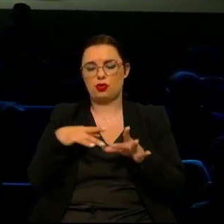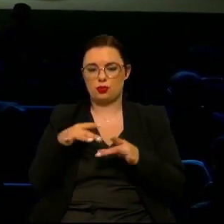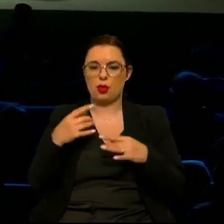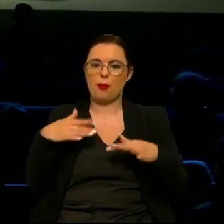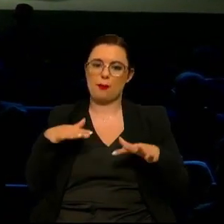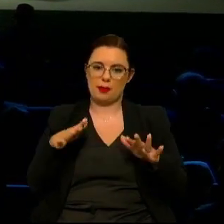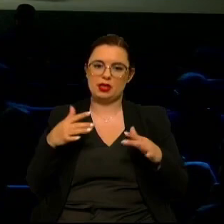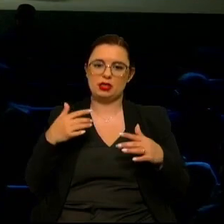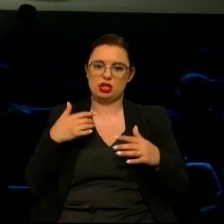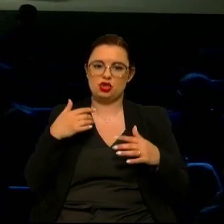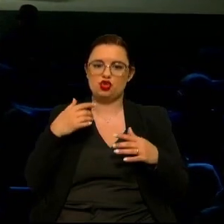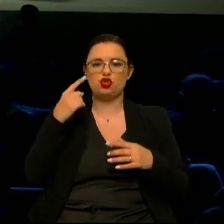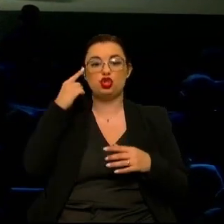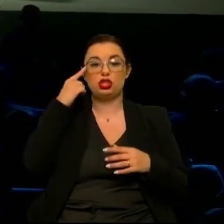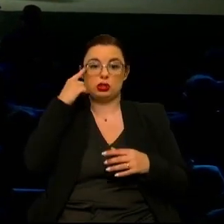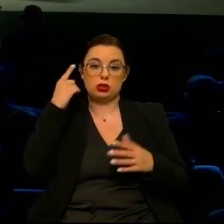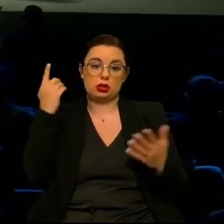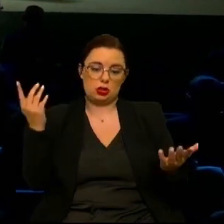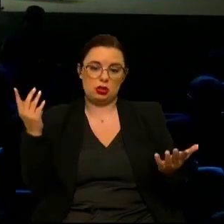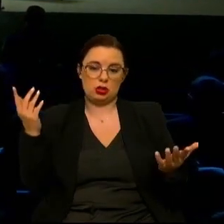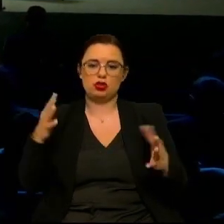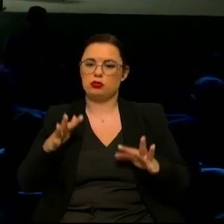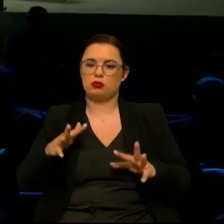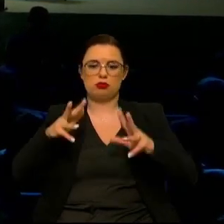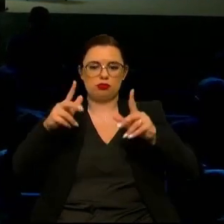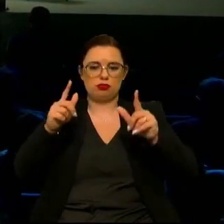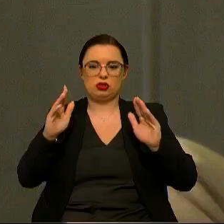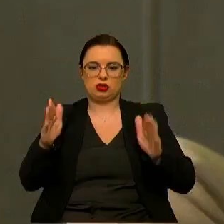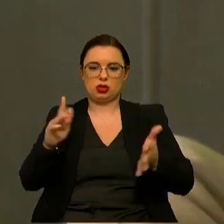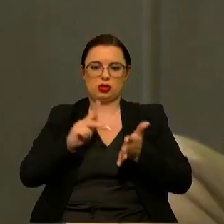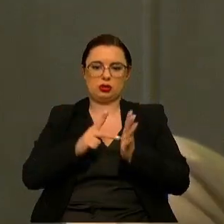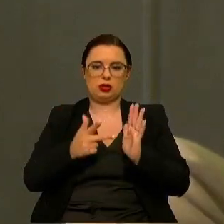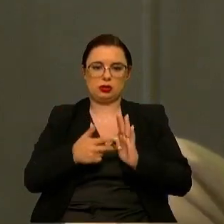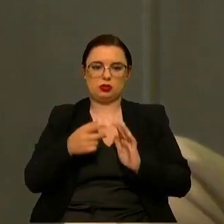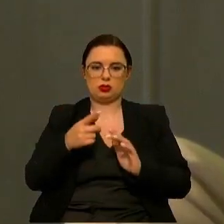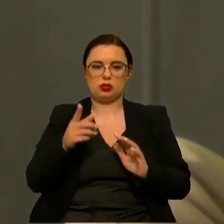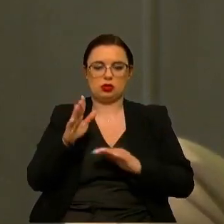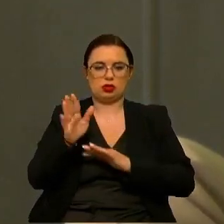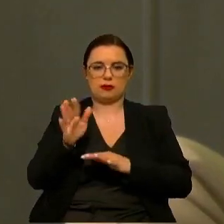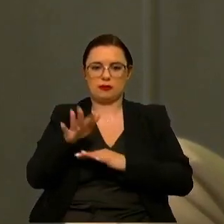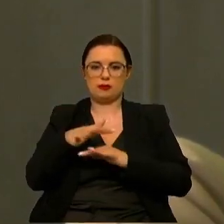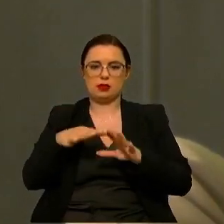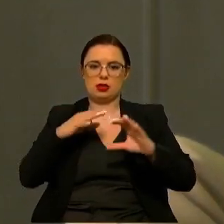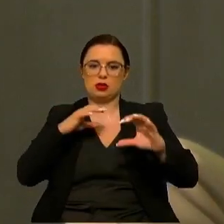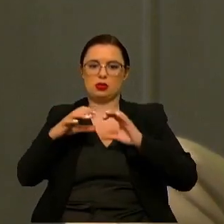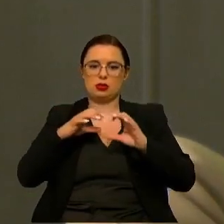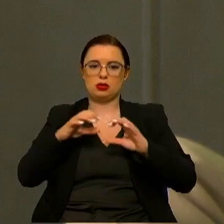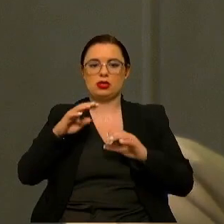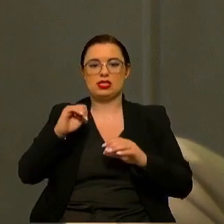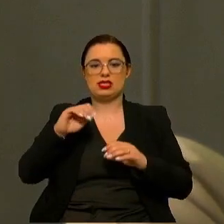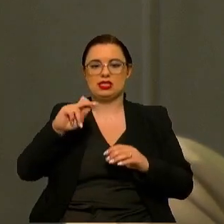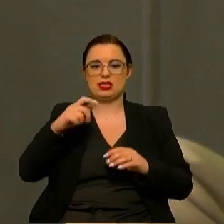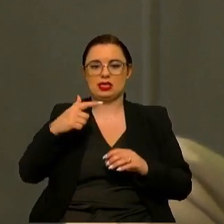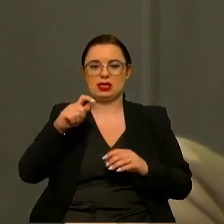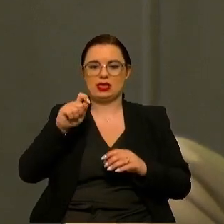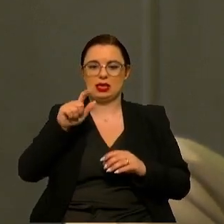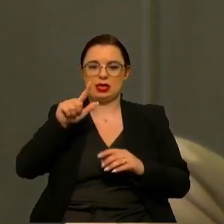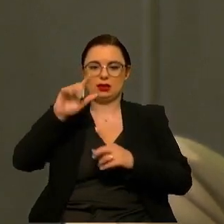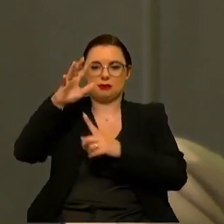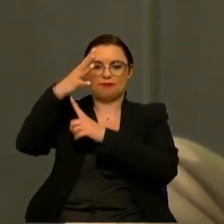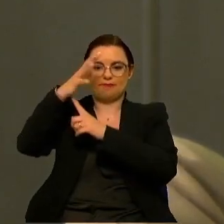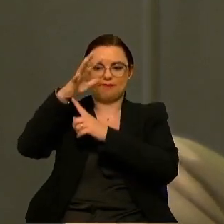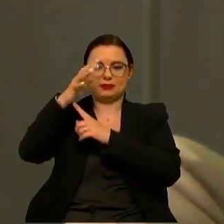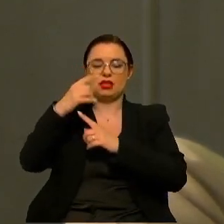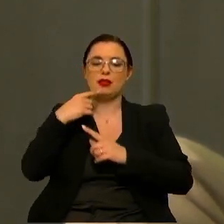We've talked a lot about the European case, but the Chinese, they are very developed, and they have already established communication